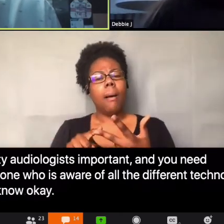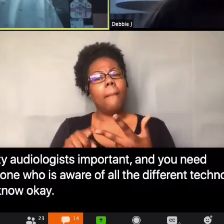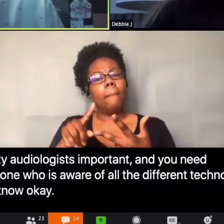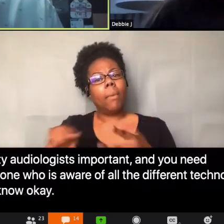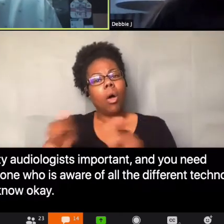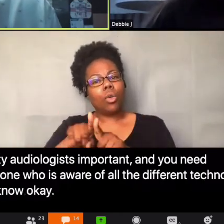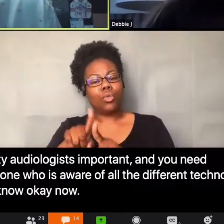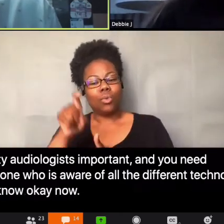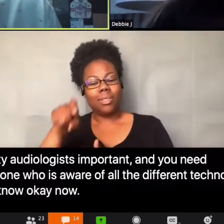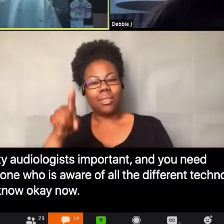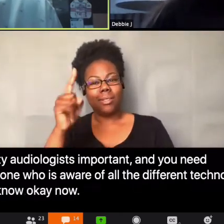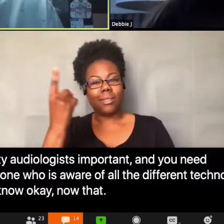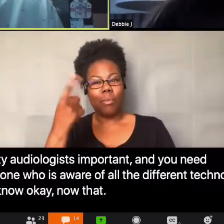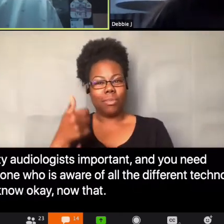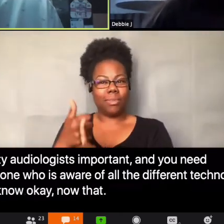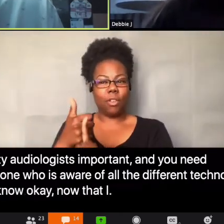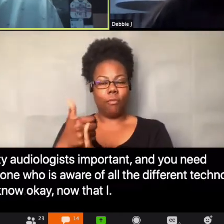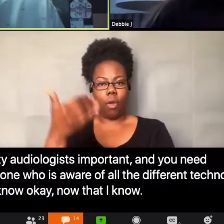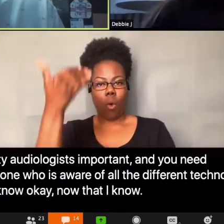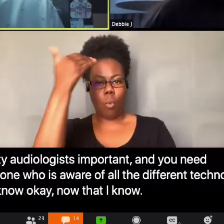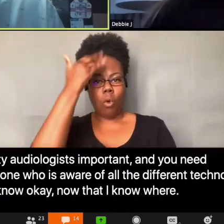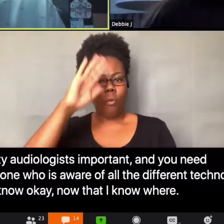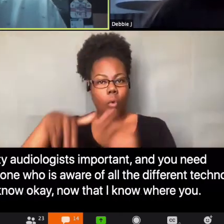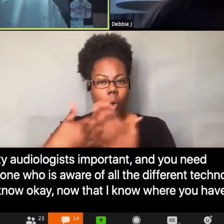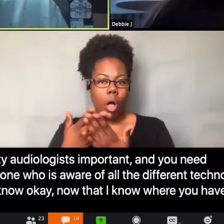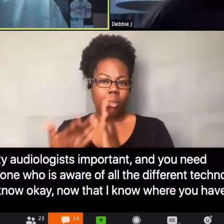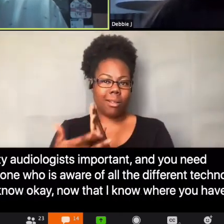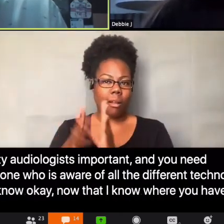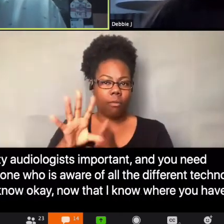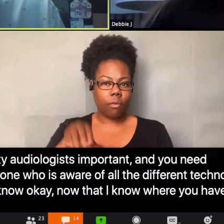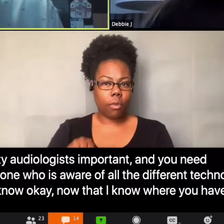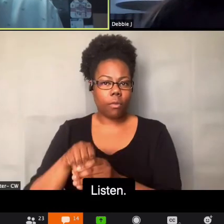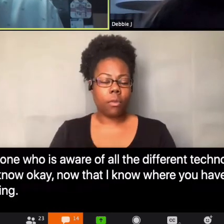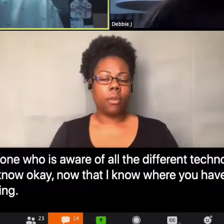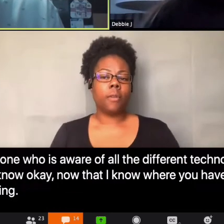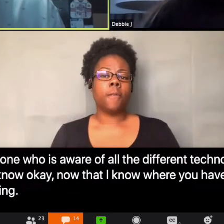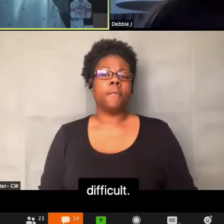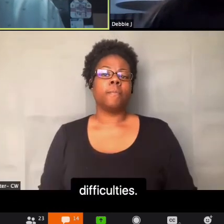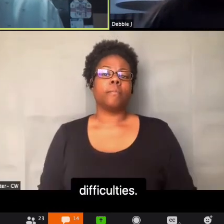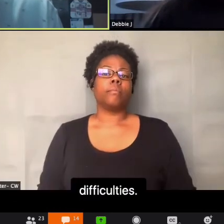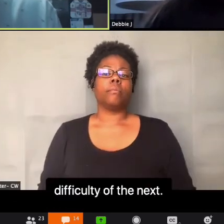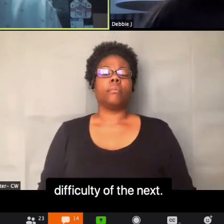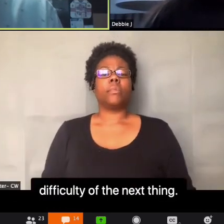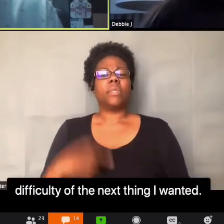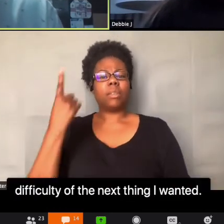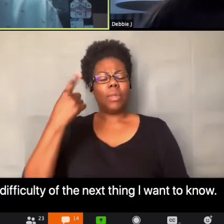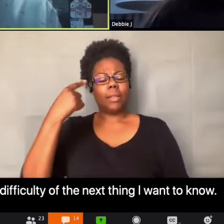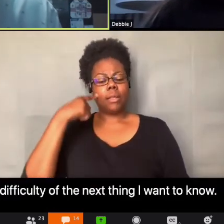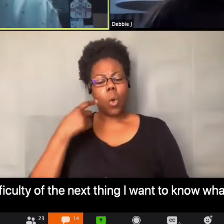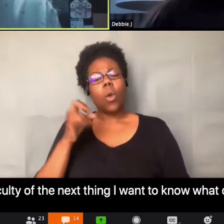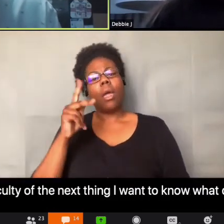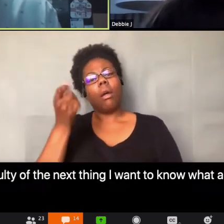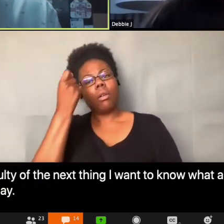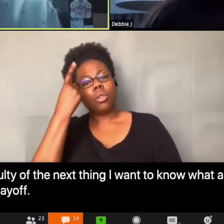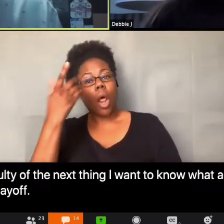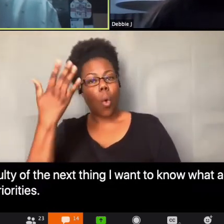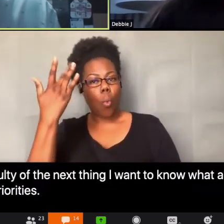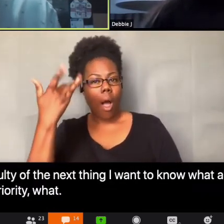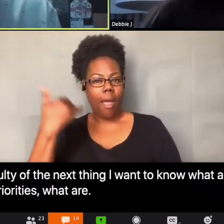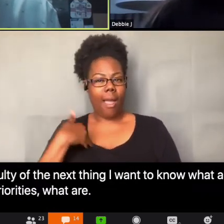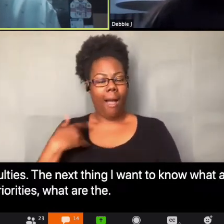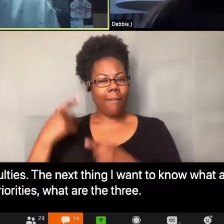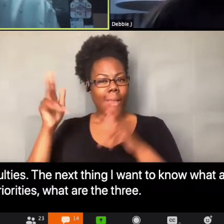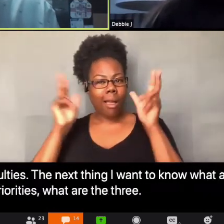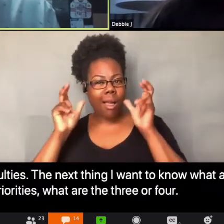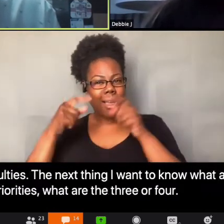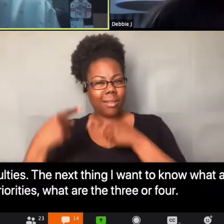okay, now that I know where you have listening difficulties, the next thing I want to know, what are the priorities? What are the